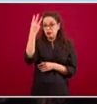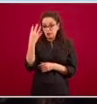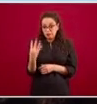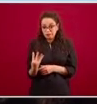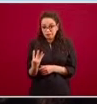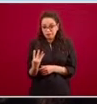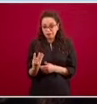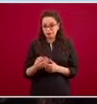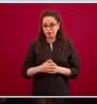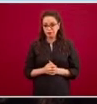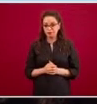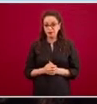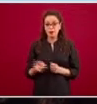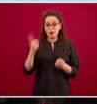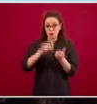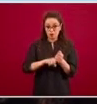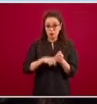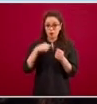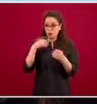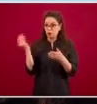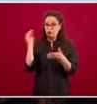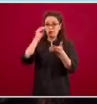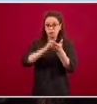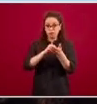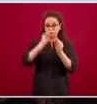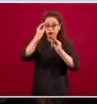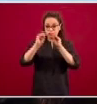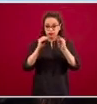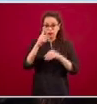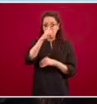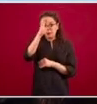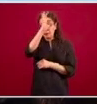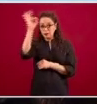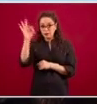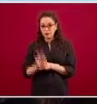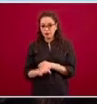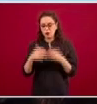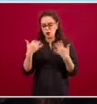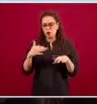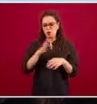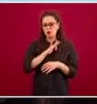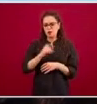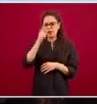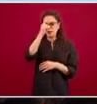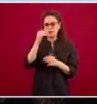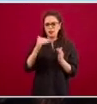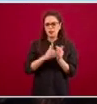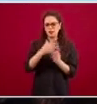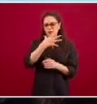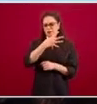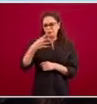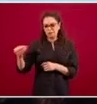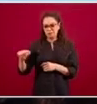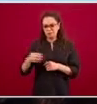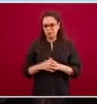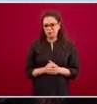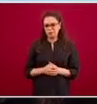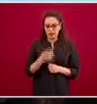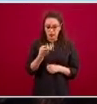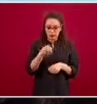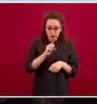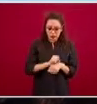And look at the amount we have. This is only 3/4. If we had been the complete cases, we would have